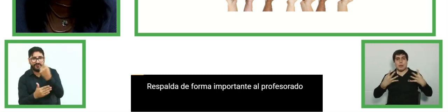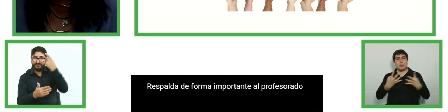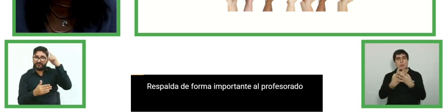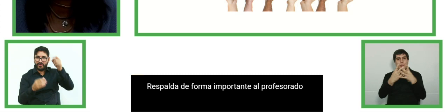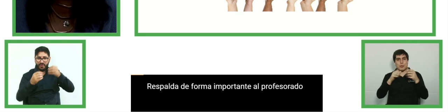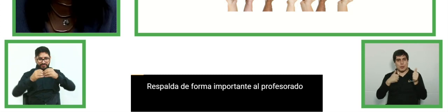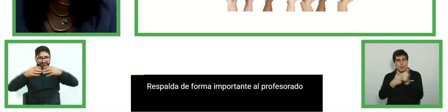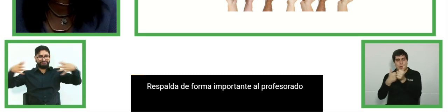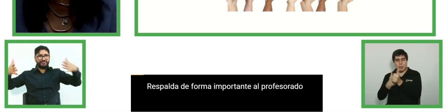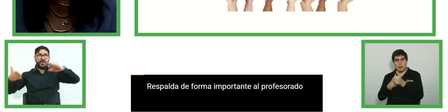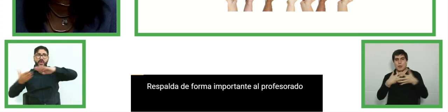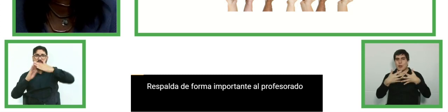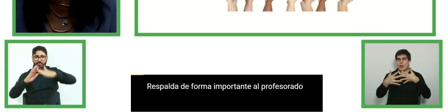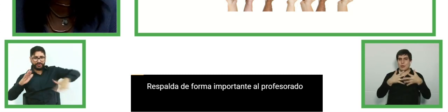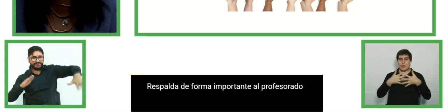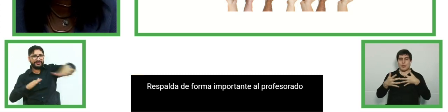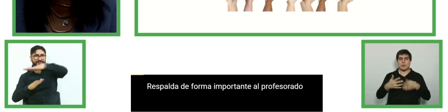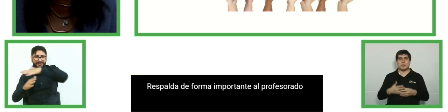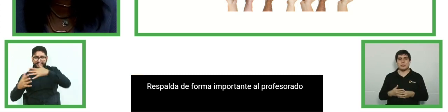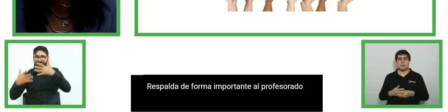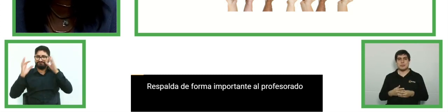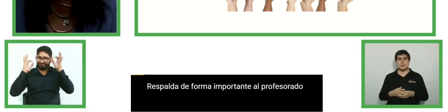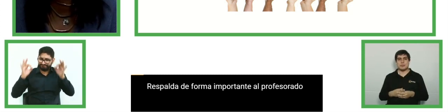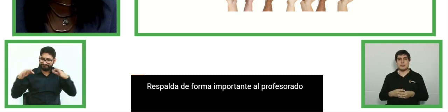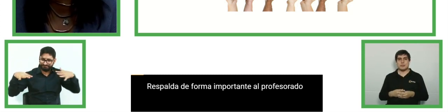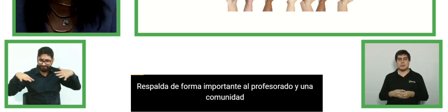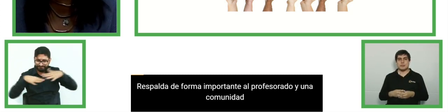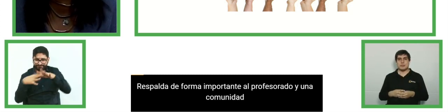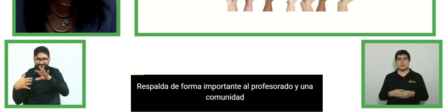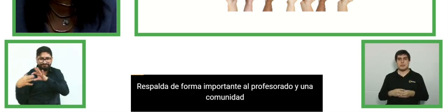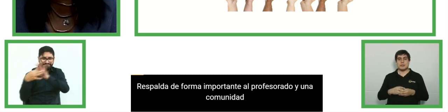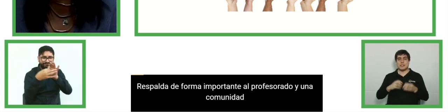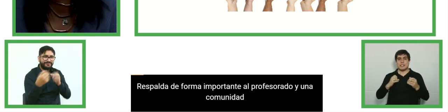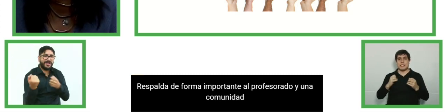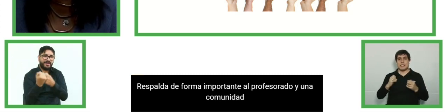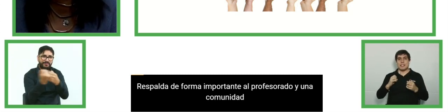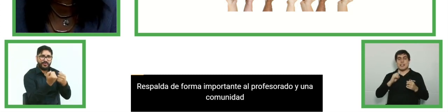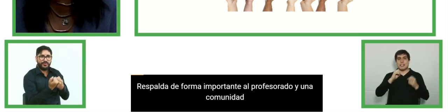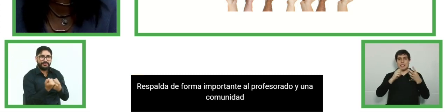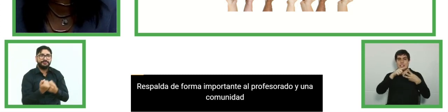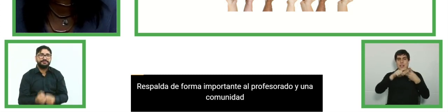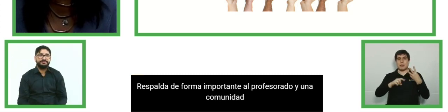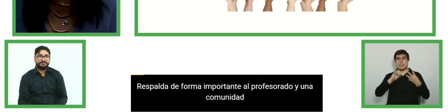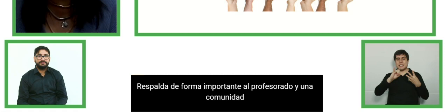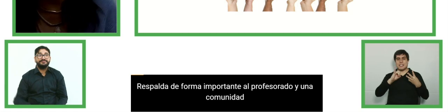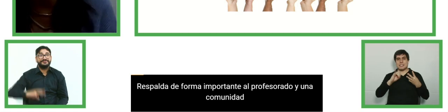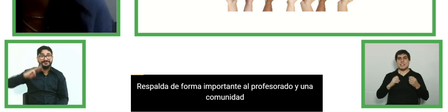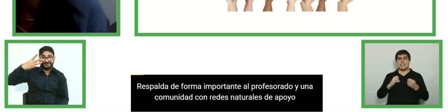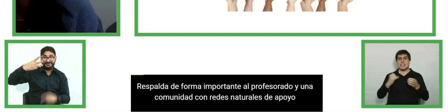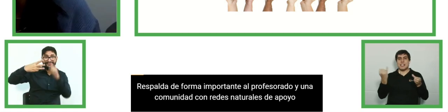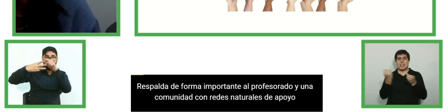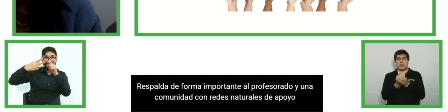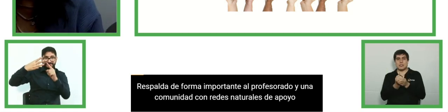networks. Inclusion, inspiration, and innovation. The three I's are also included. Thank you.